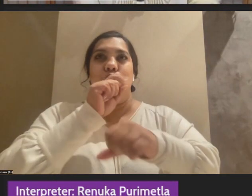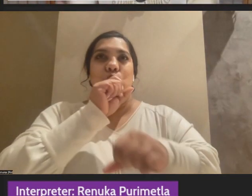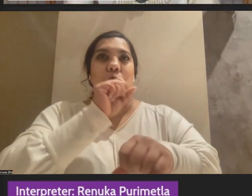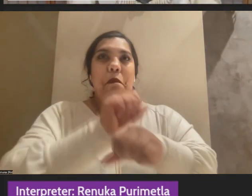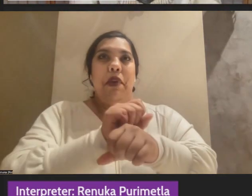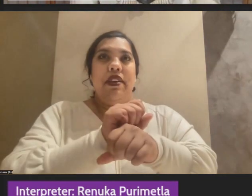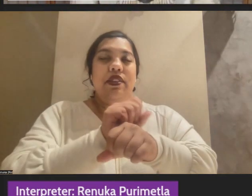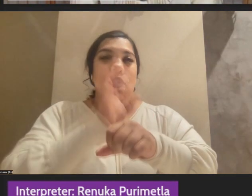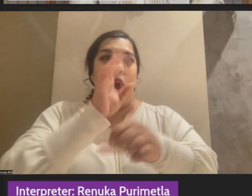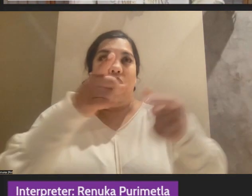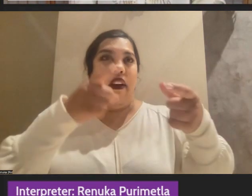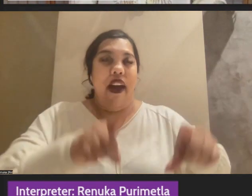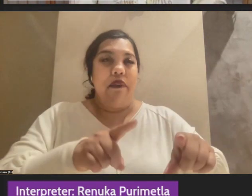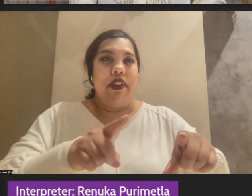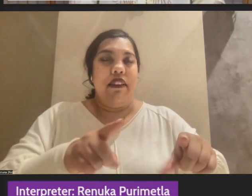Now,